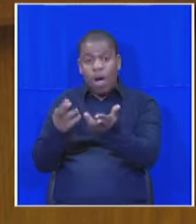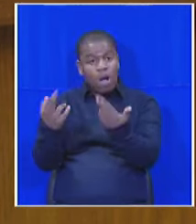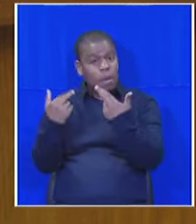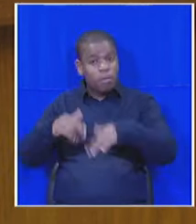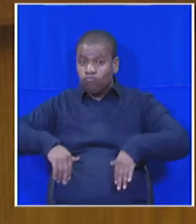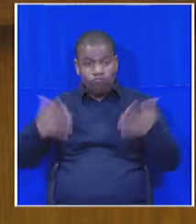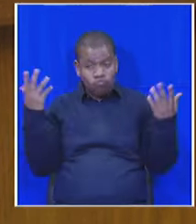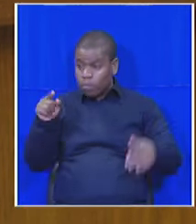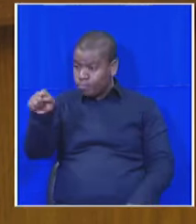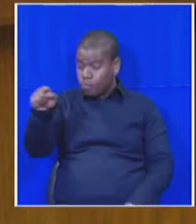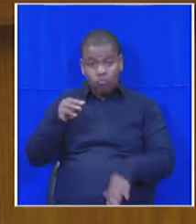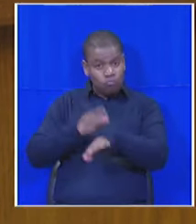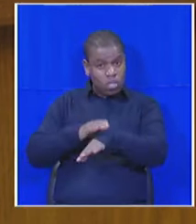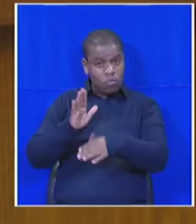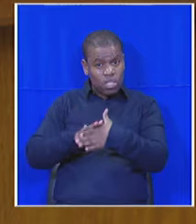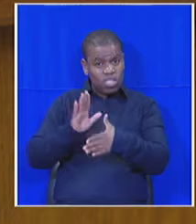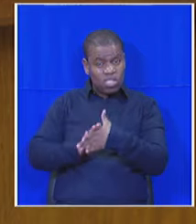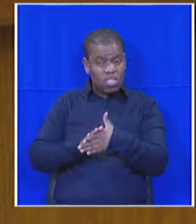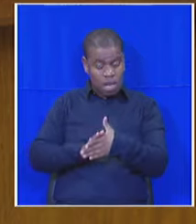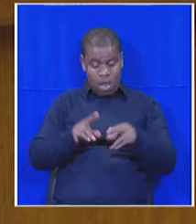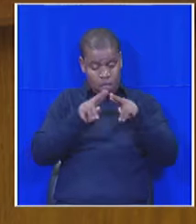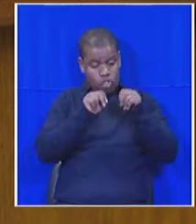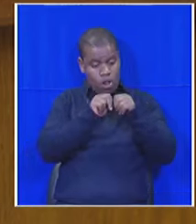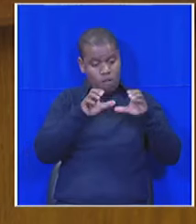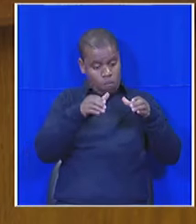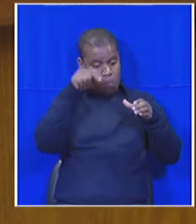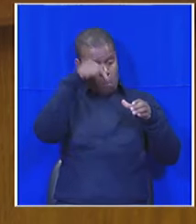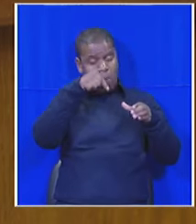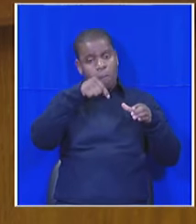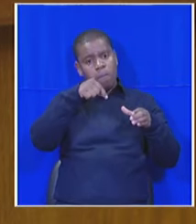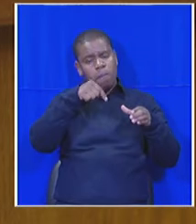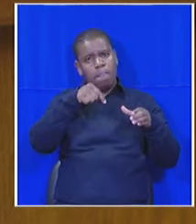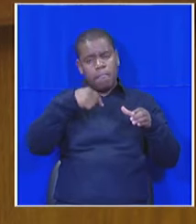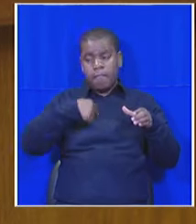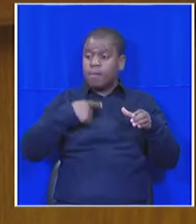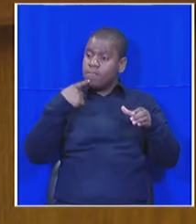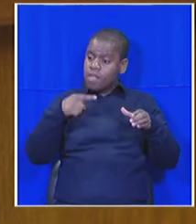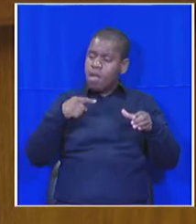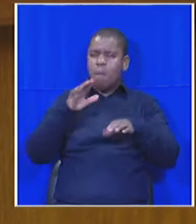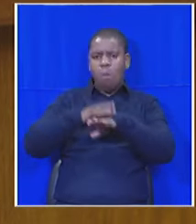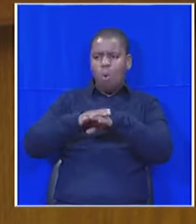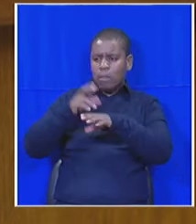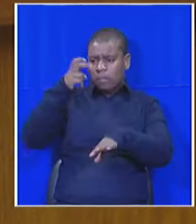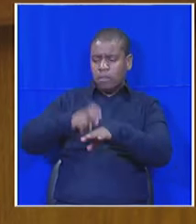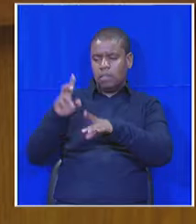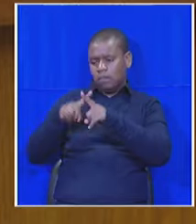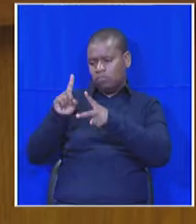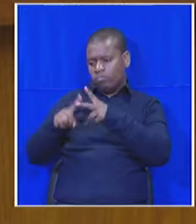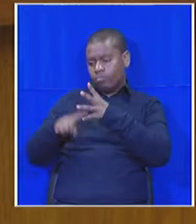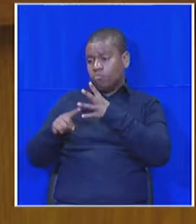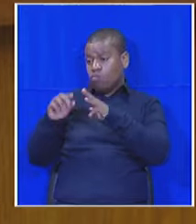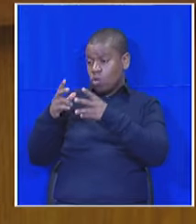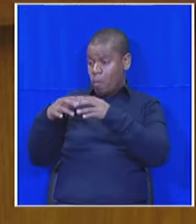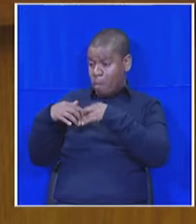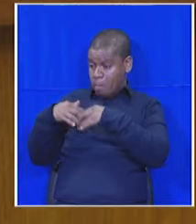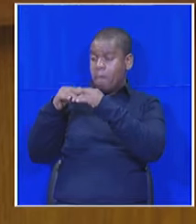for that reason, the National Freedom Party says that more emphasis needs to be put in place to